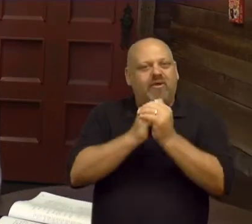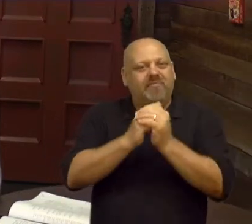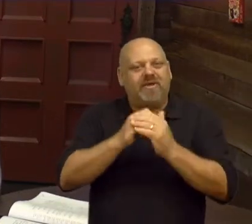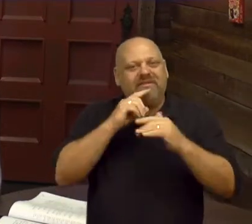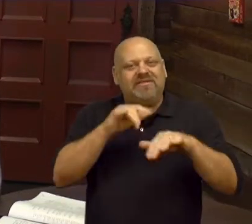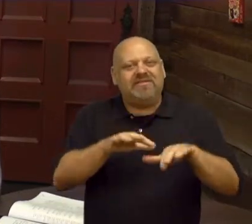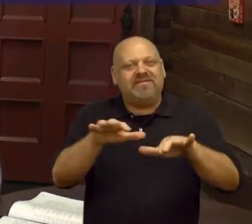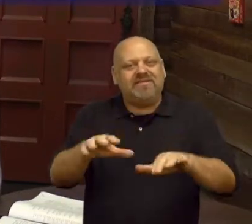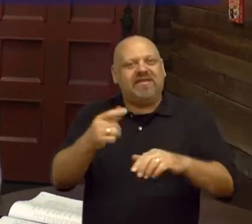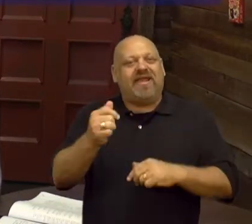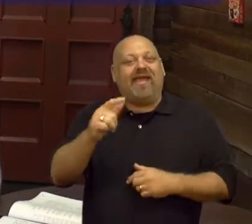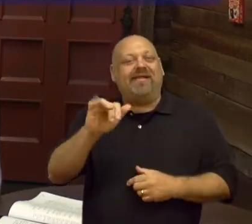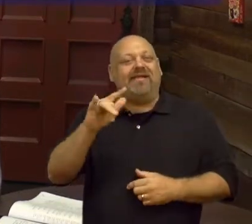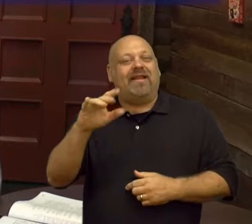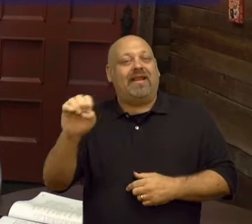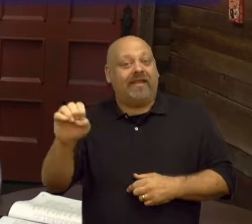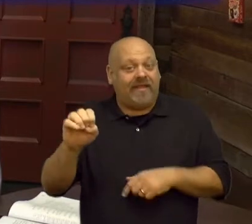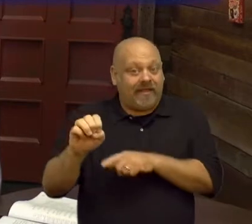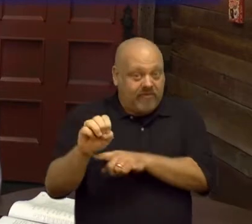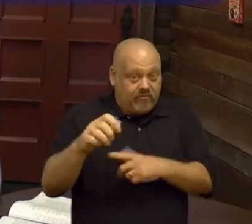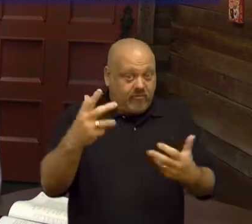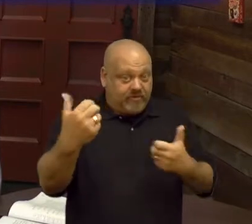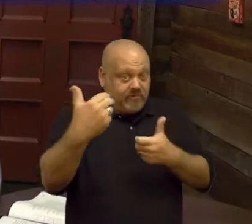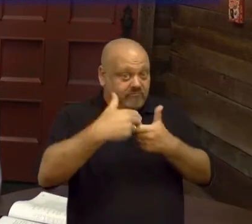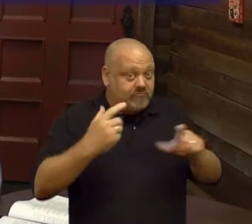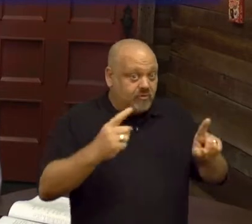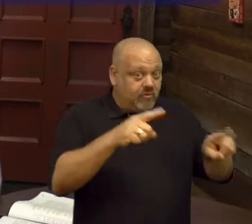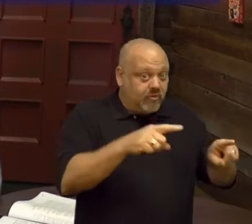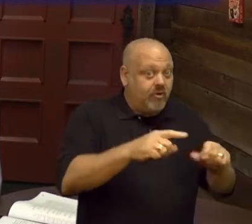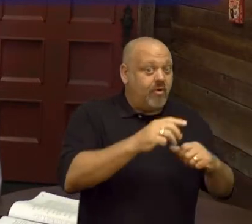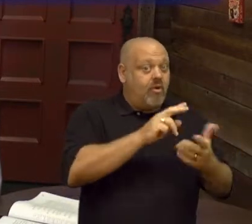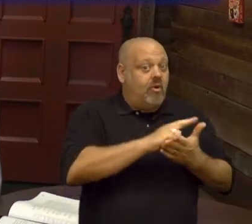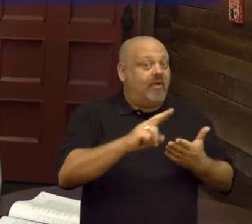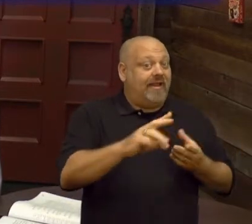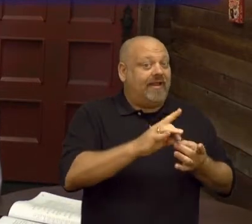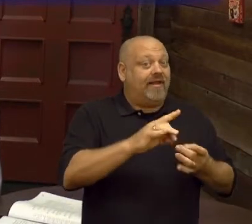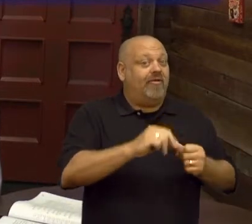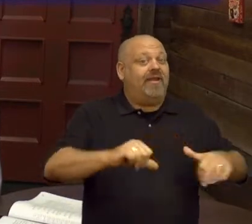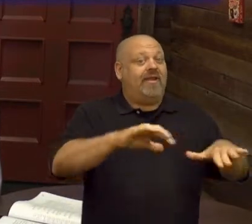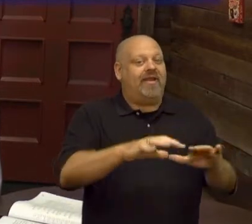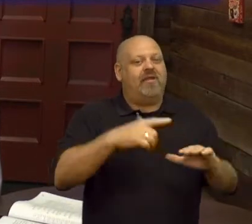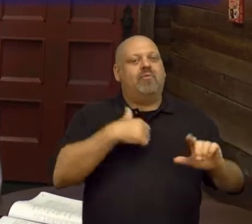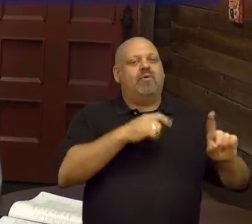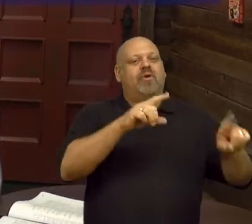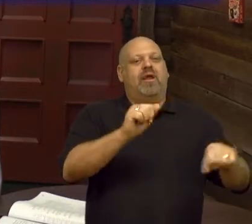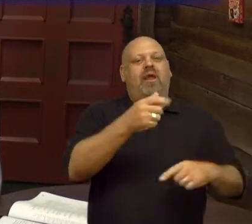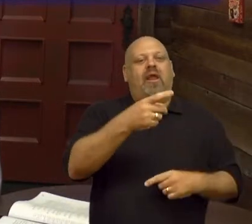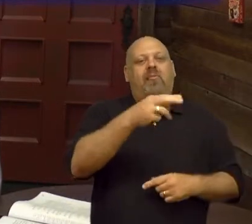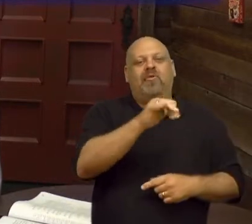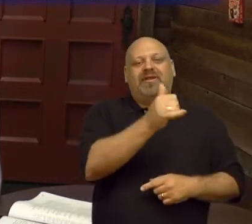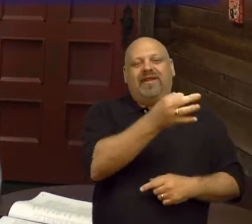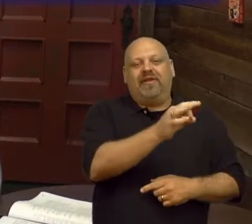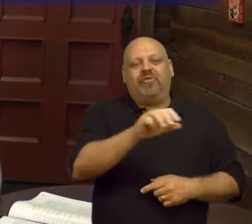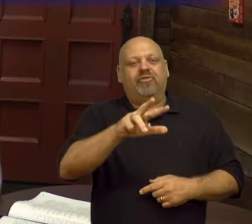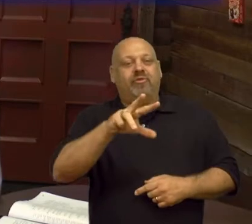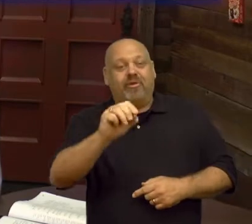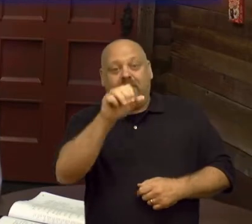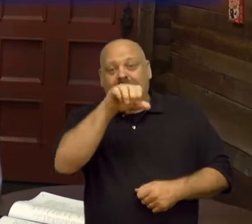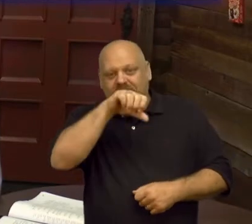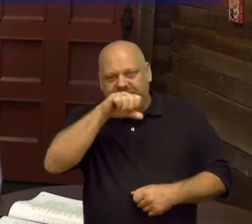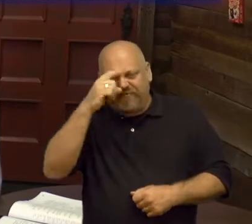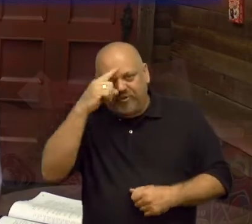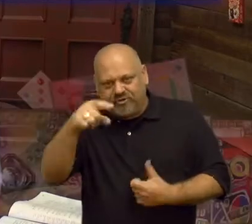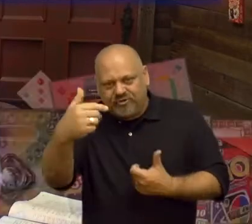like to go with me to the Holy Land? Well, we're going to be going April 19th through the 30th, and I would love for you to join me. If you would like more